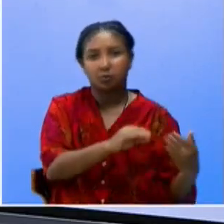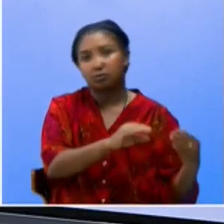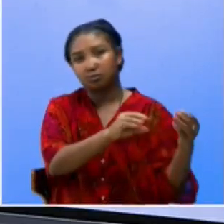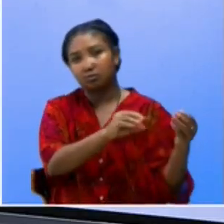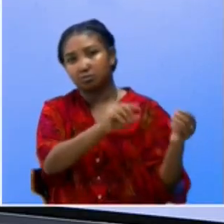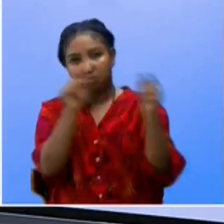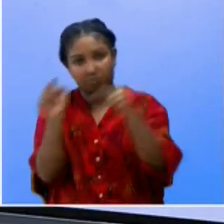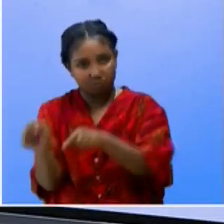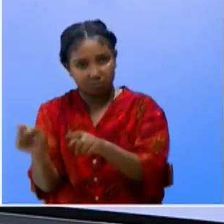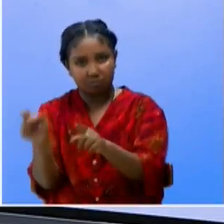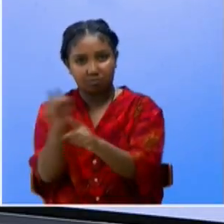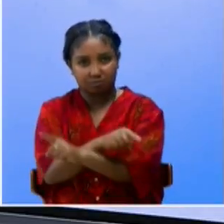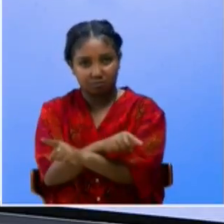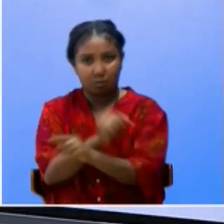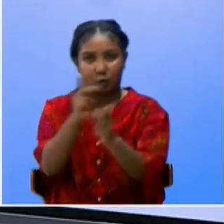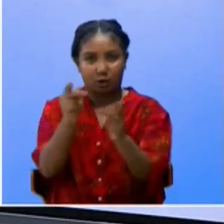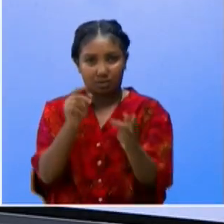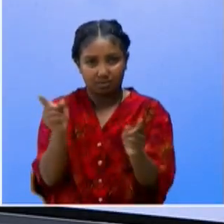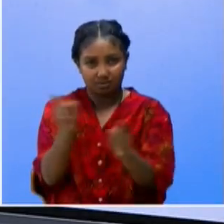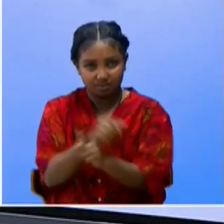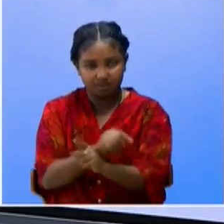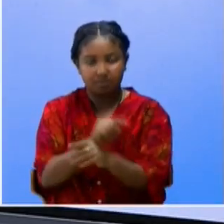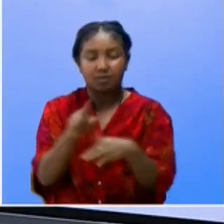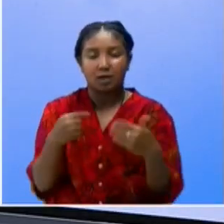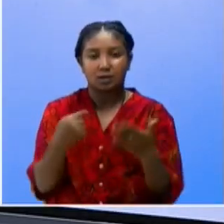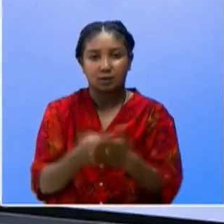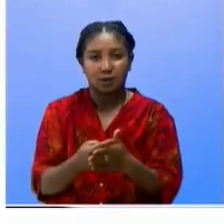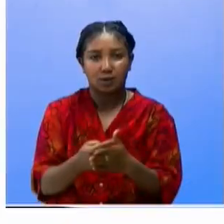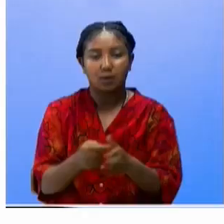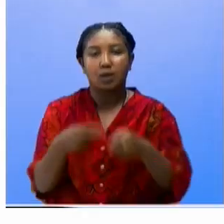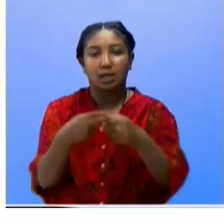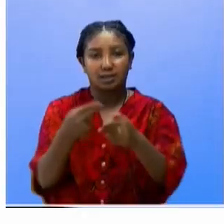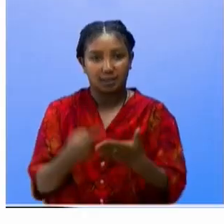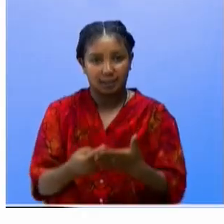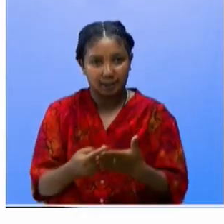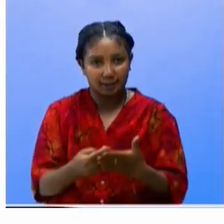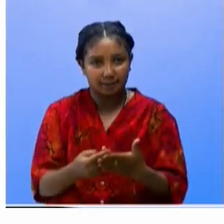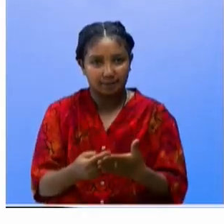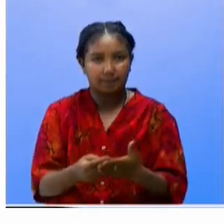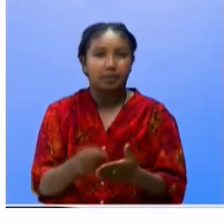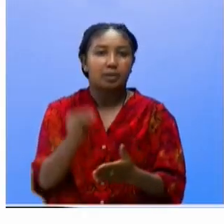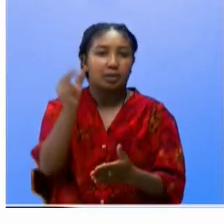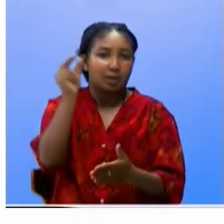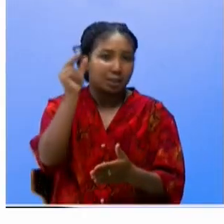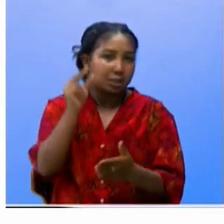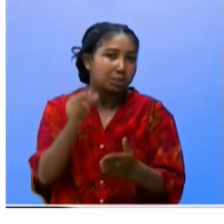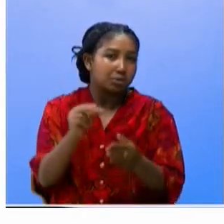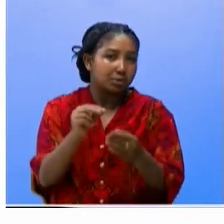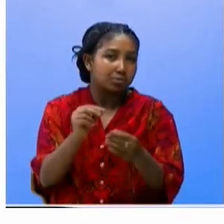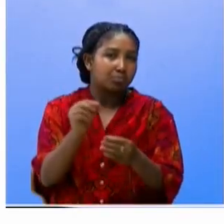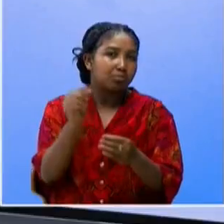receiver. Yeah? So we can say here, coffee.